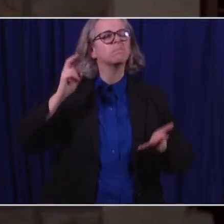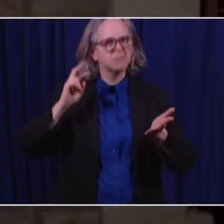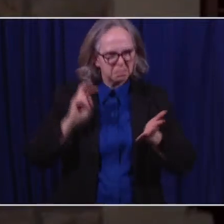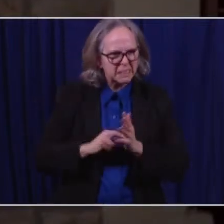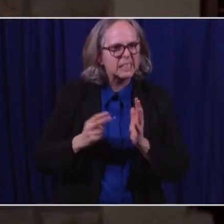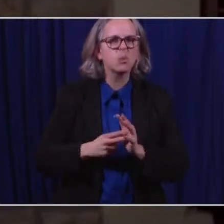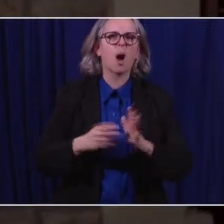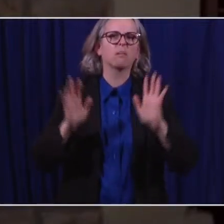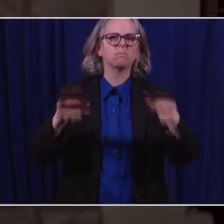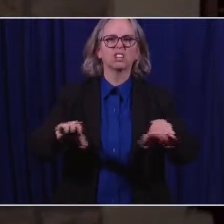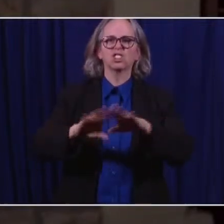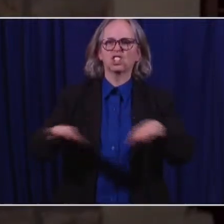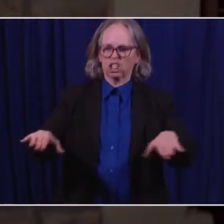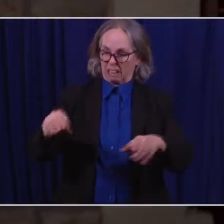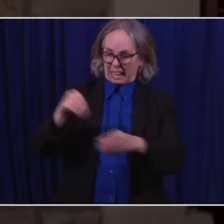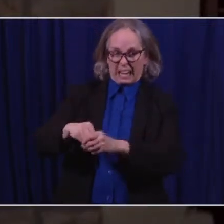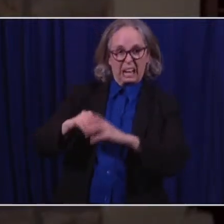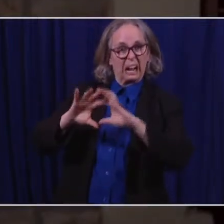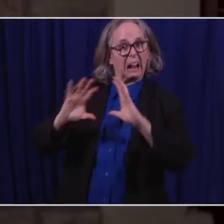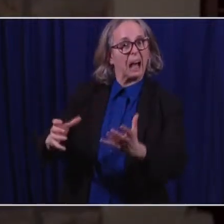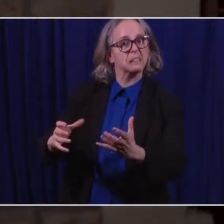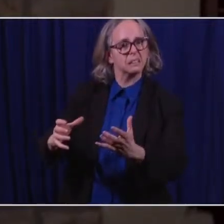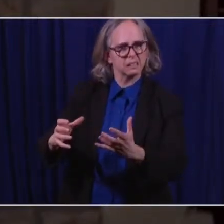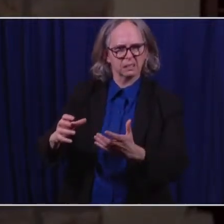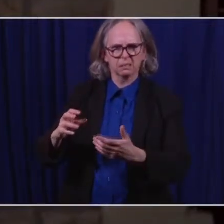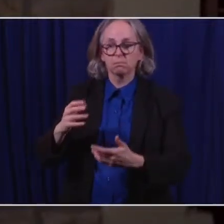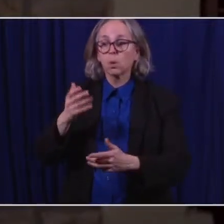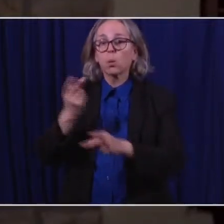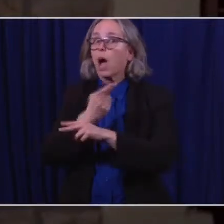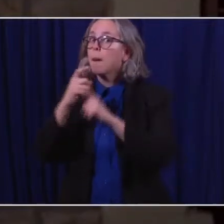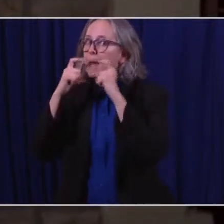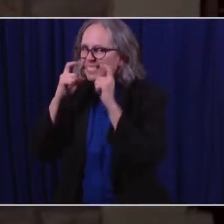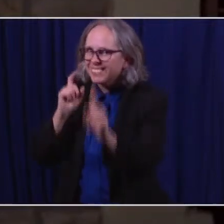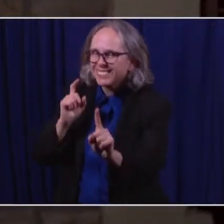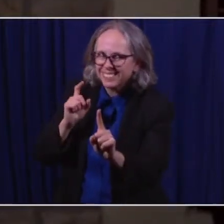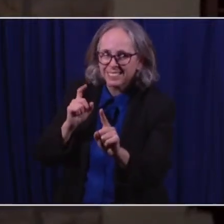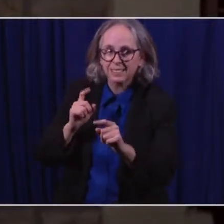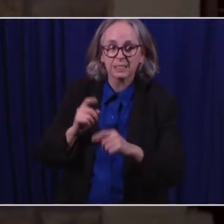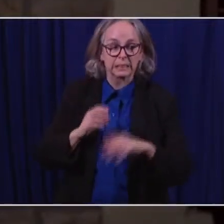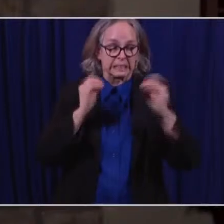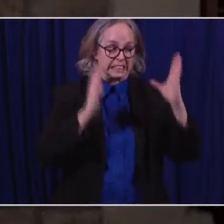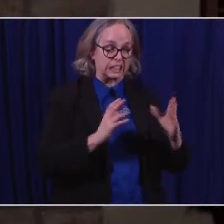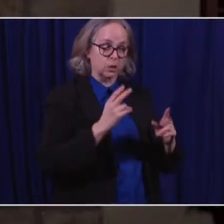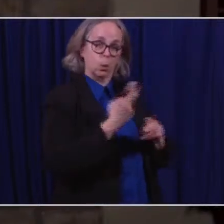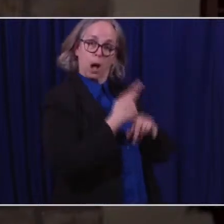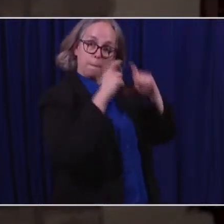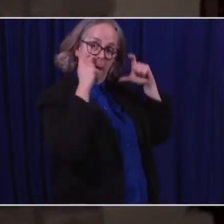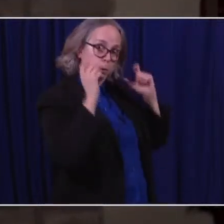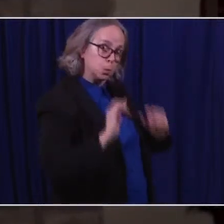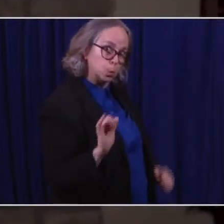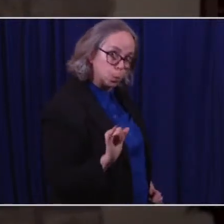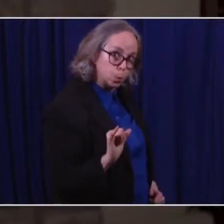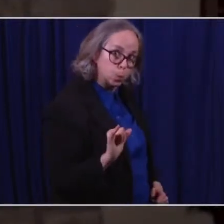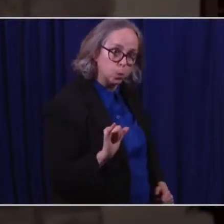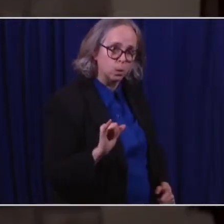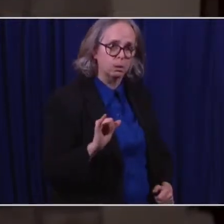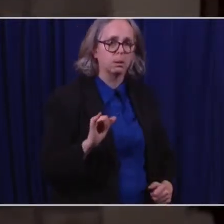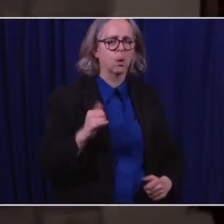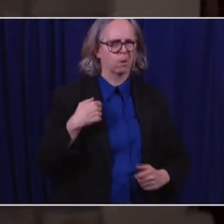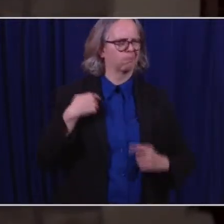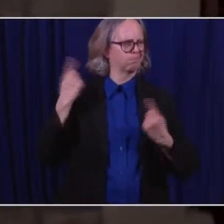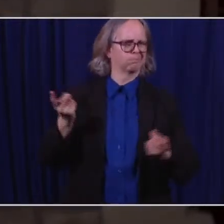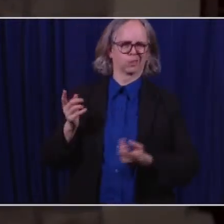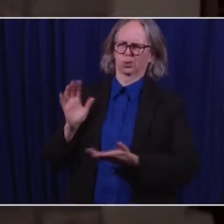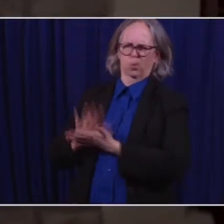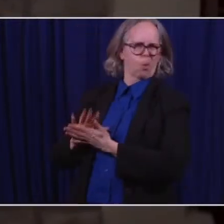we know that kids will do that. We know that adults will do it. We know that Ohio schools have done it phenomenally well. And we have scientific data